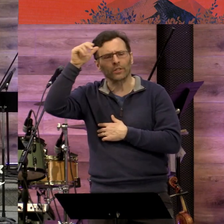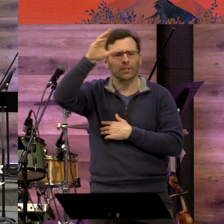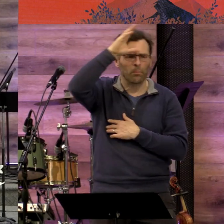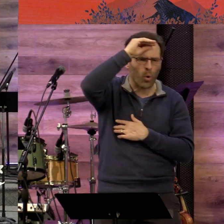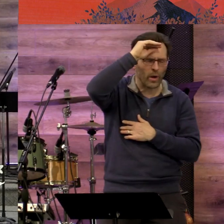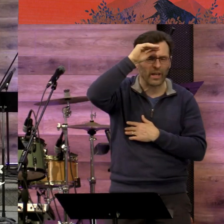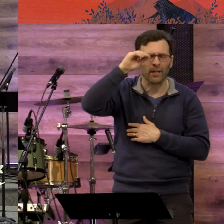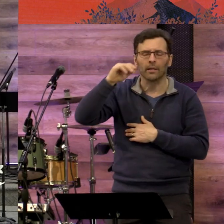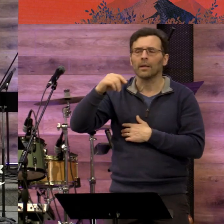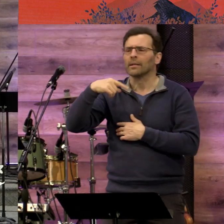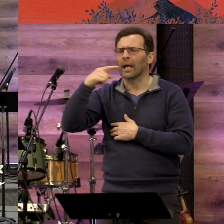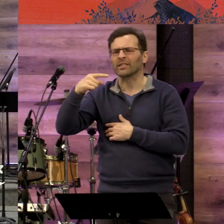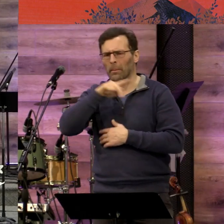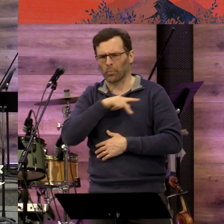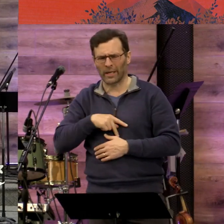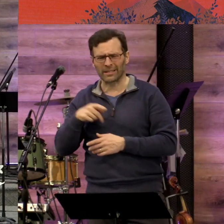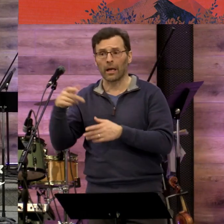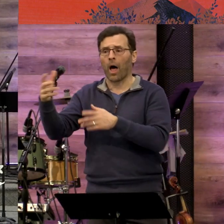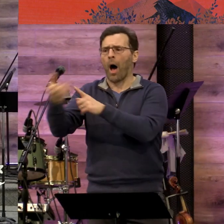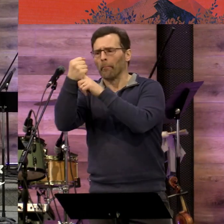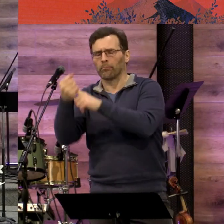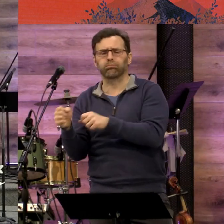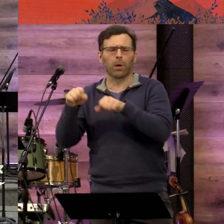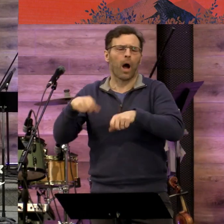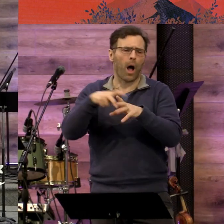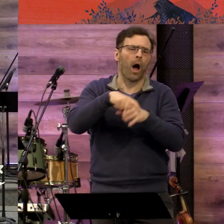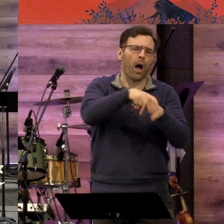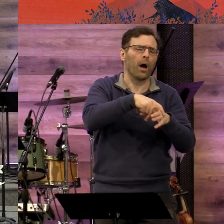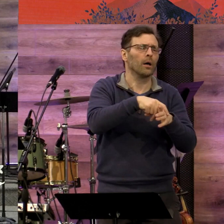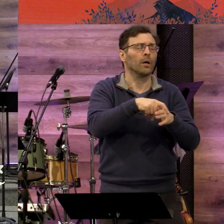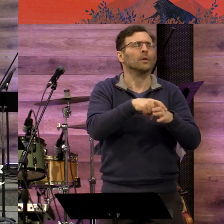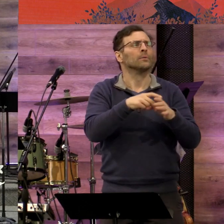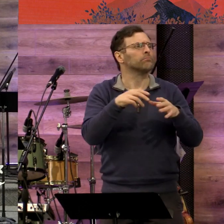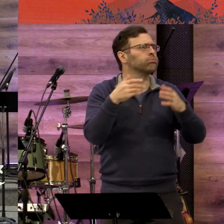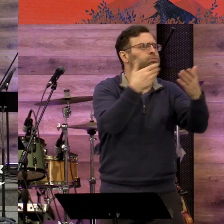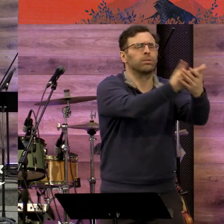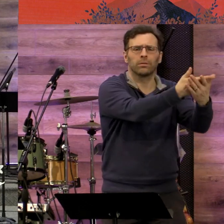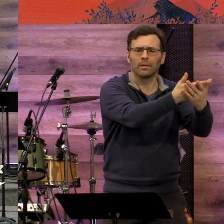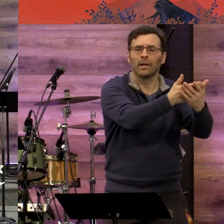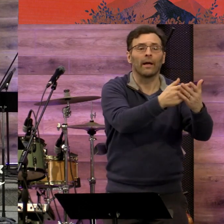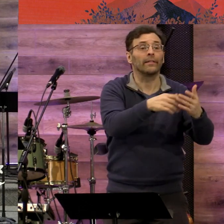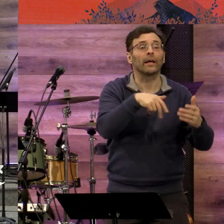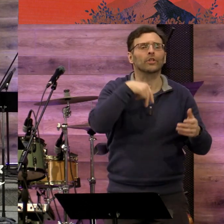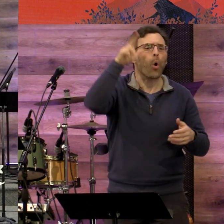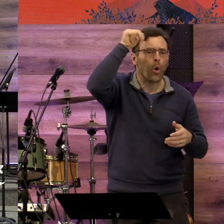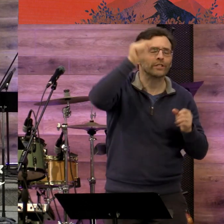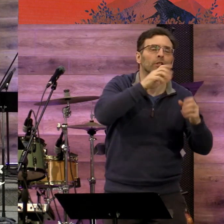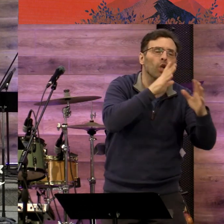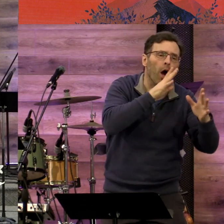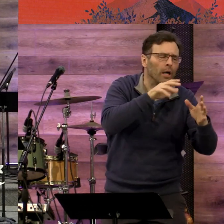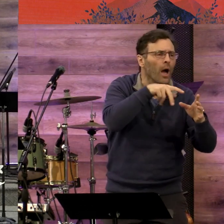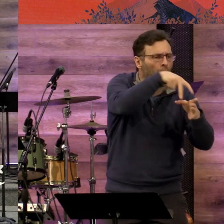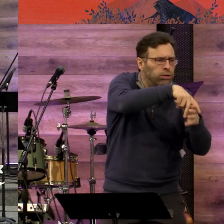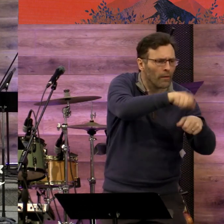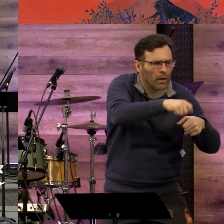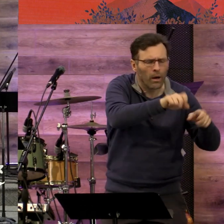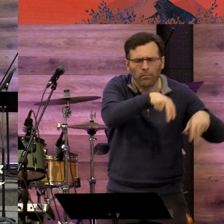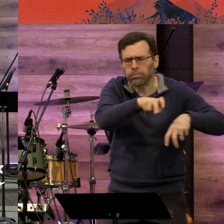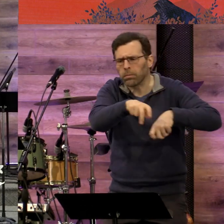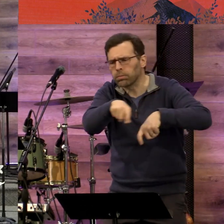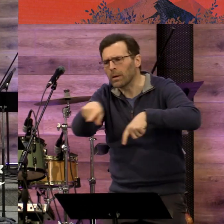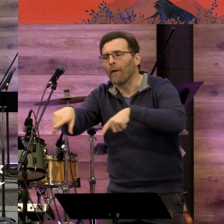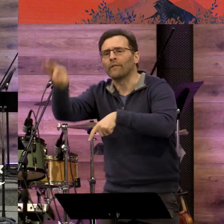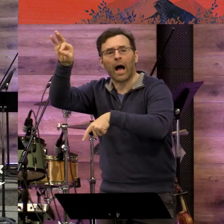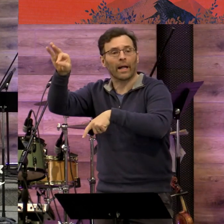who was kidnapped and brought to a faraway land, and through a talking horse, he ends up finding his way back to this land and saving it